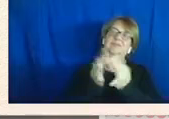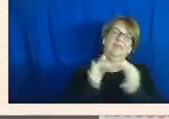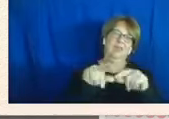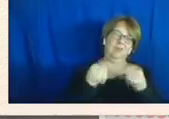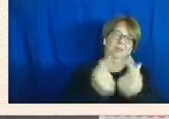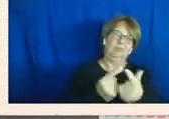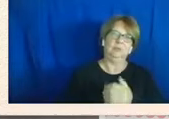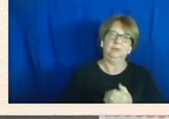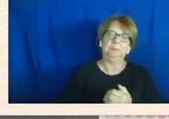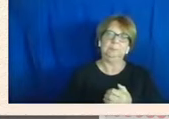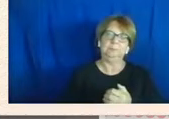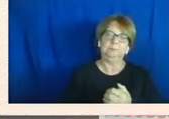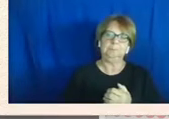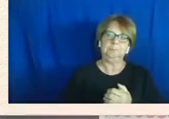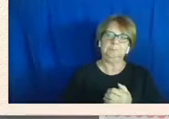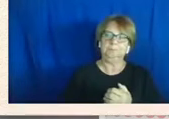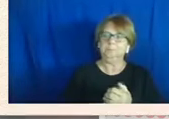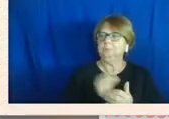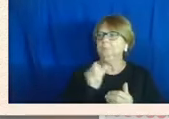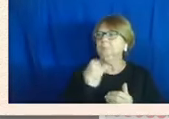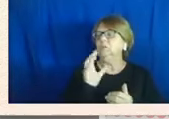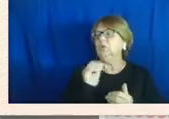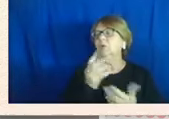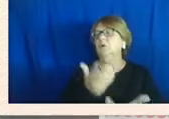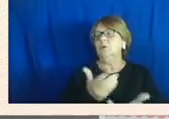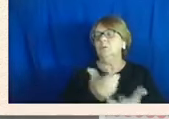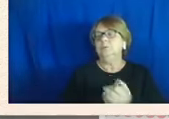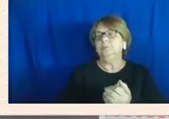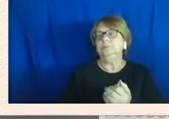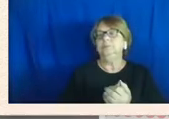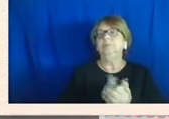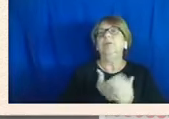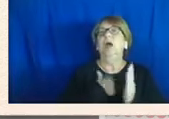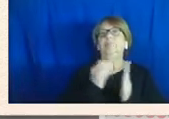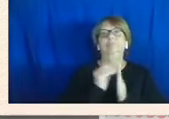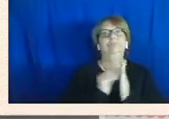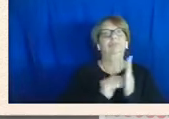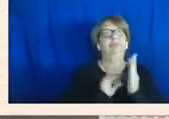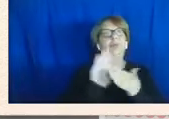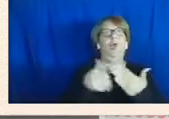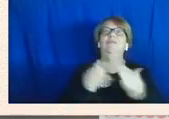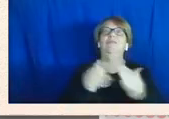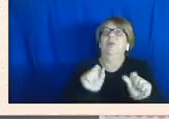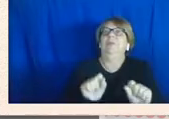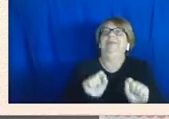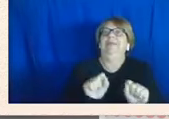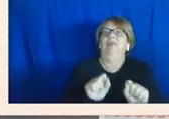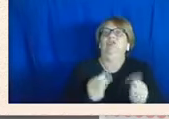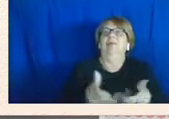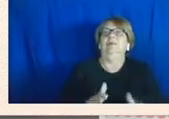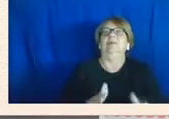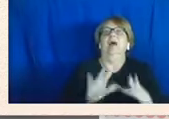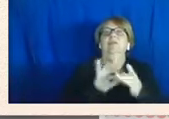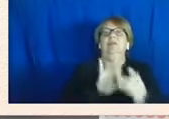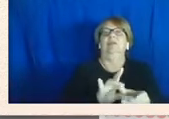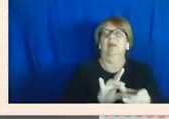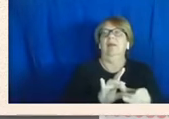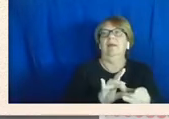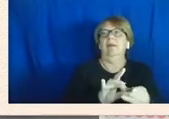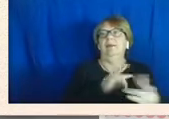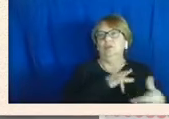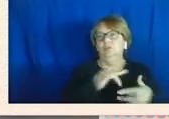So, I'm making note of all of the potential anxiety related concerns. We're going to turn our attention to treatment